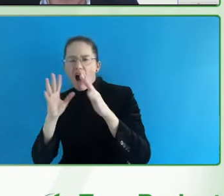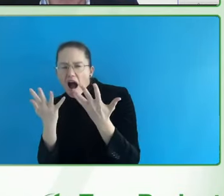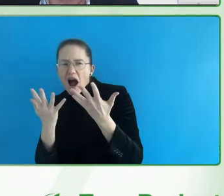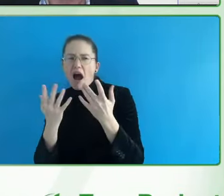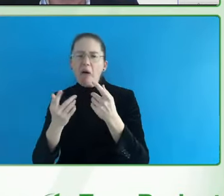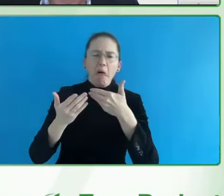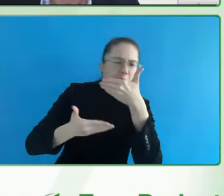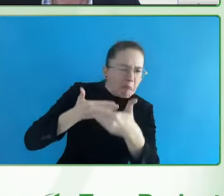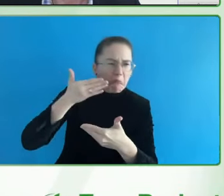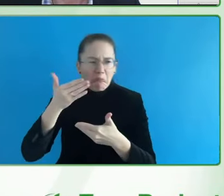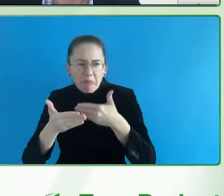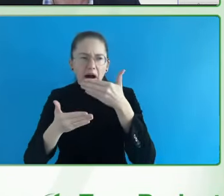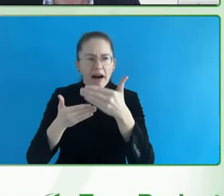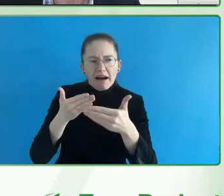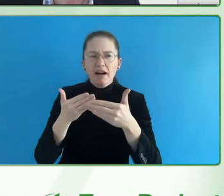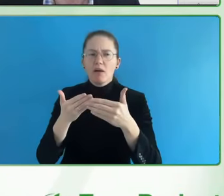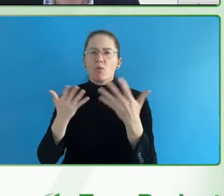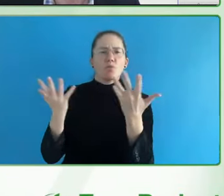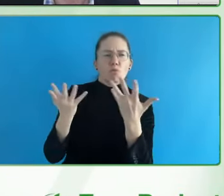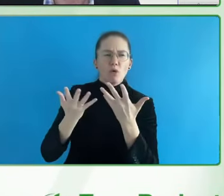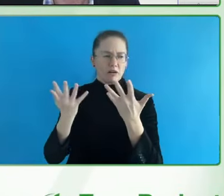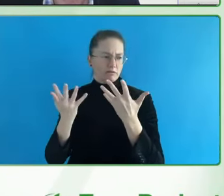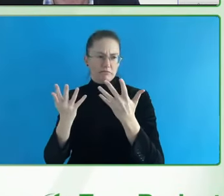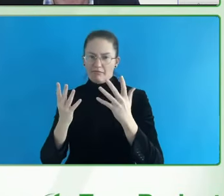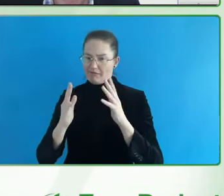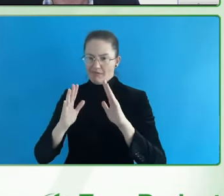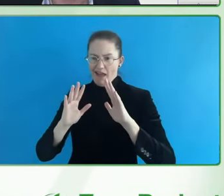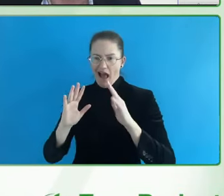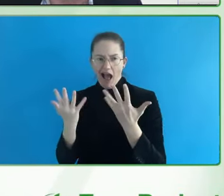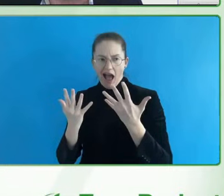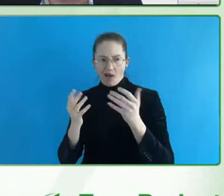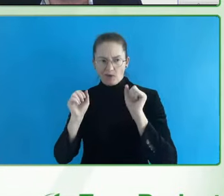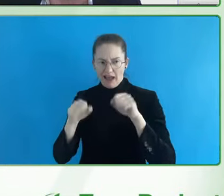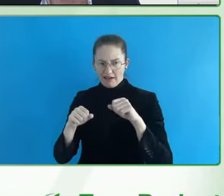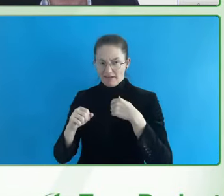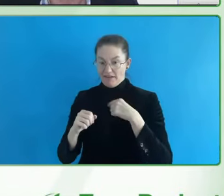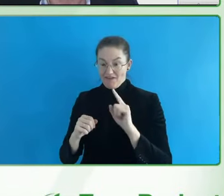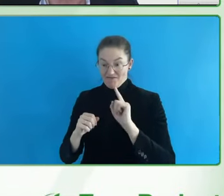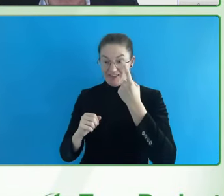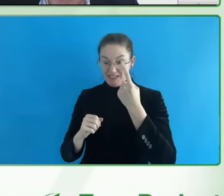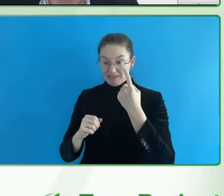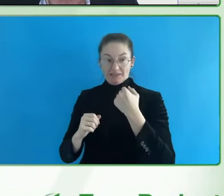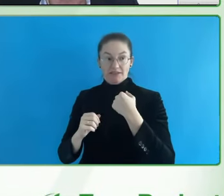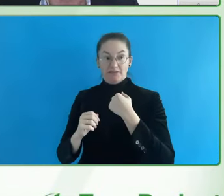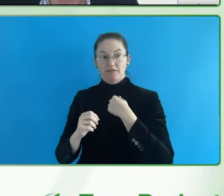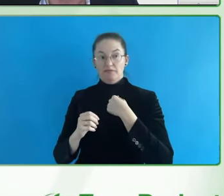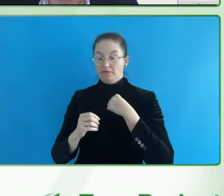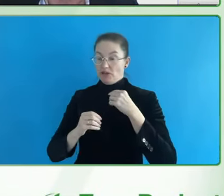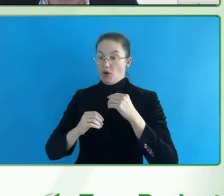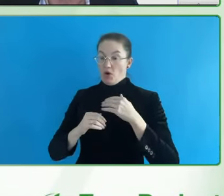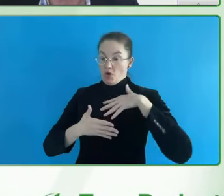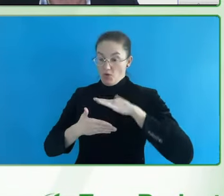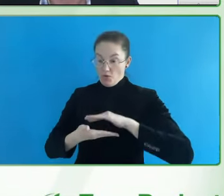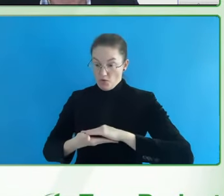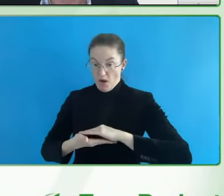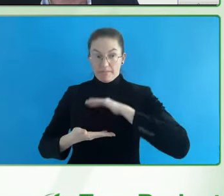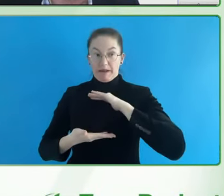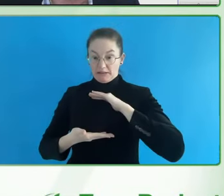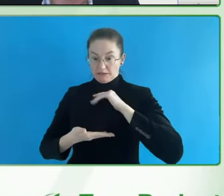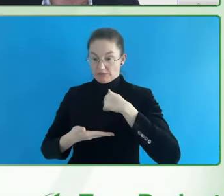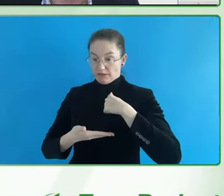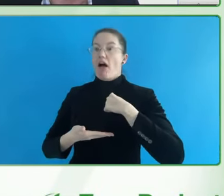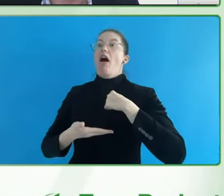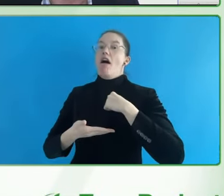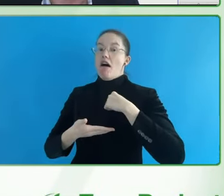basis for acquiring the specific competence. Freedom so that the teacher can generate more options